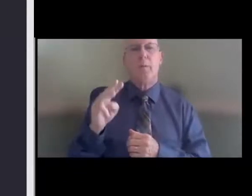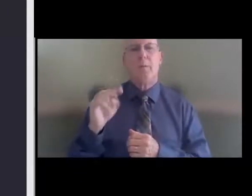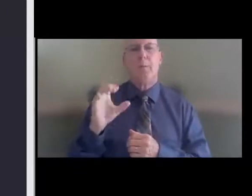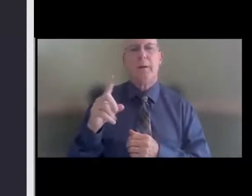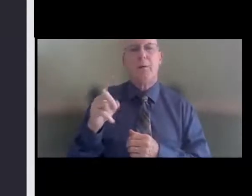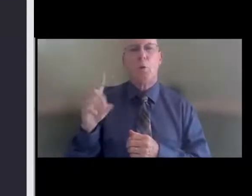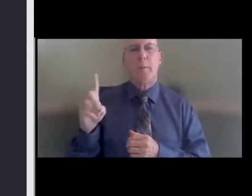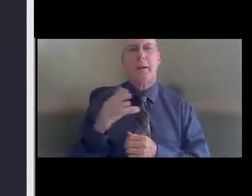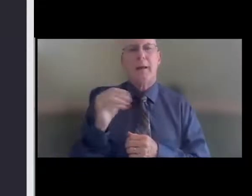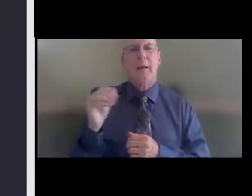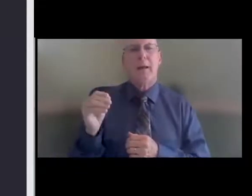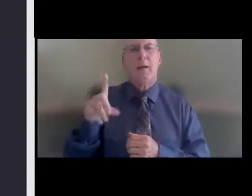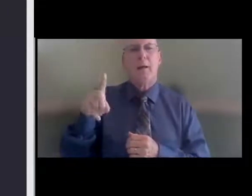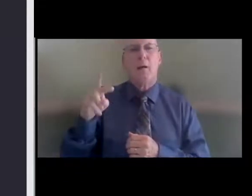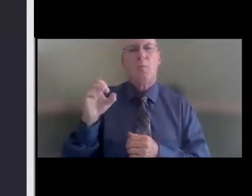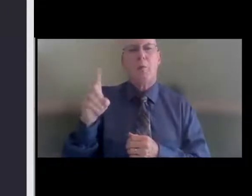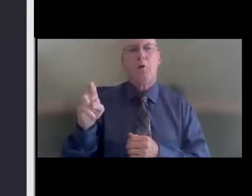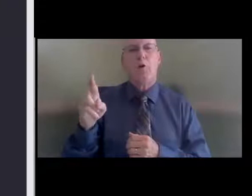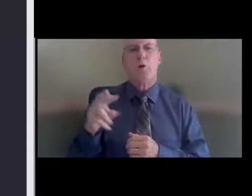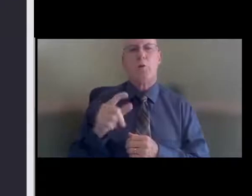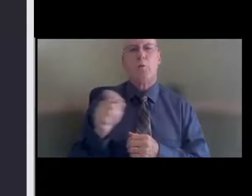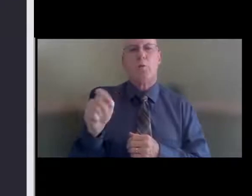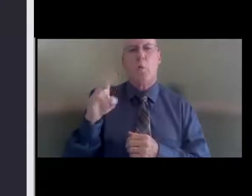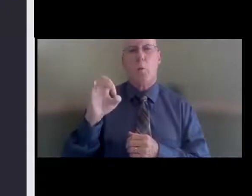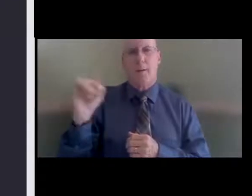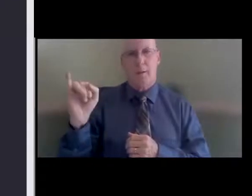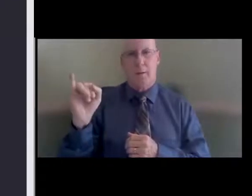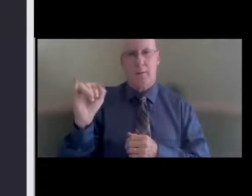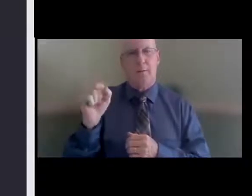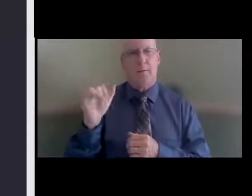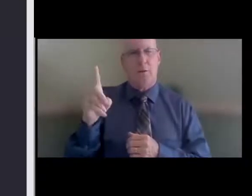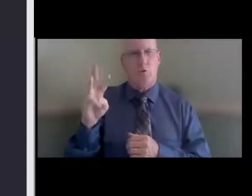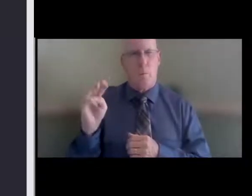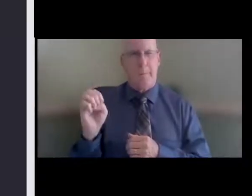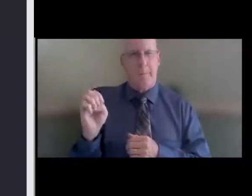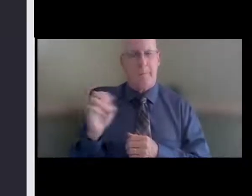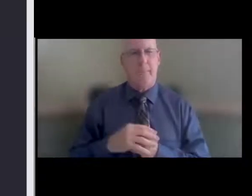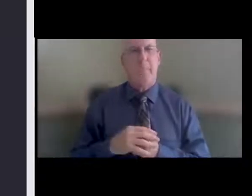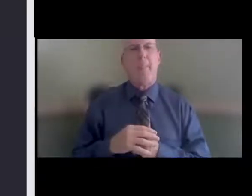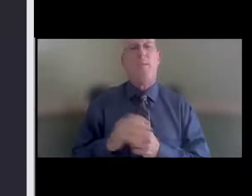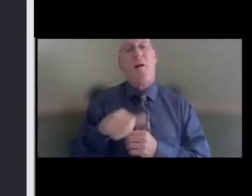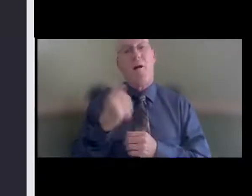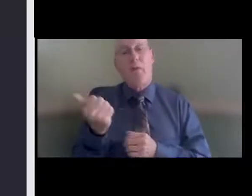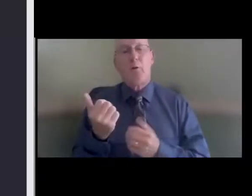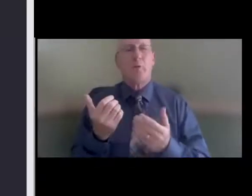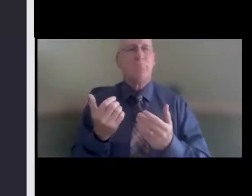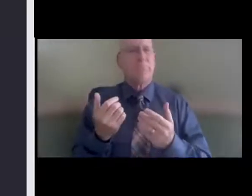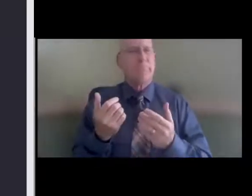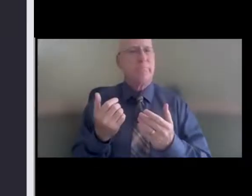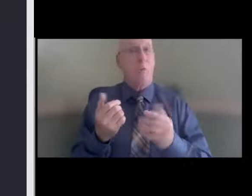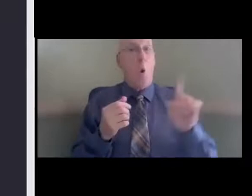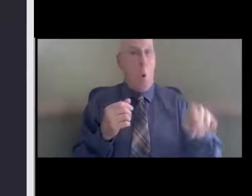least the ones that are identified in statute right now. Otherwise, we're talking about a guardianship. Guardian advocacy can only be